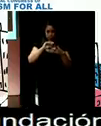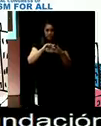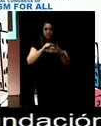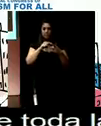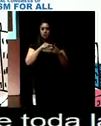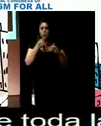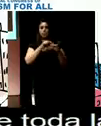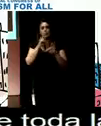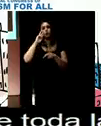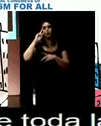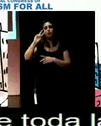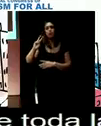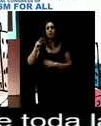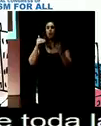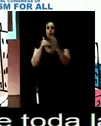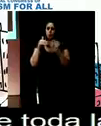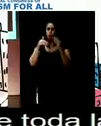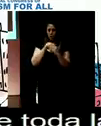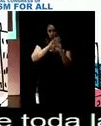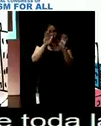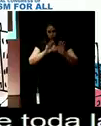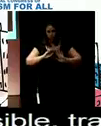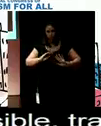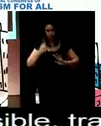trying to approach it